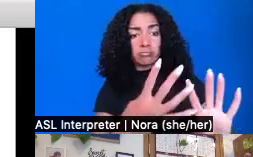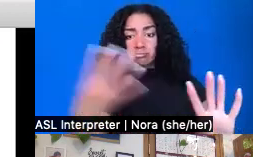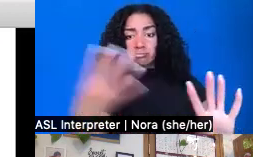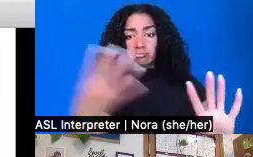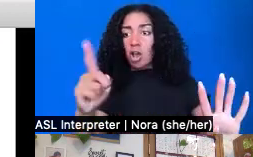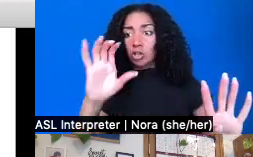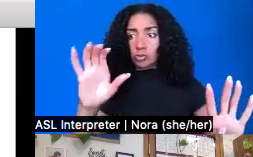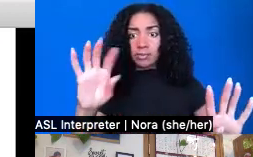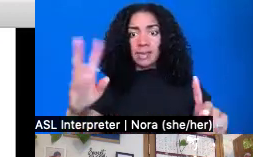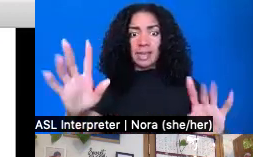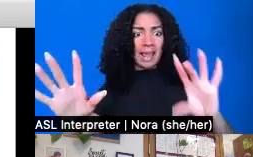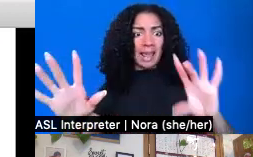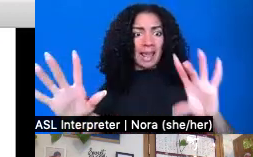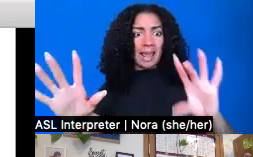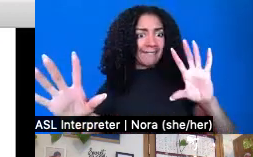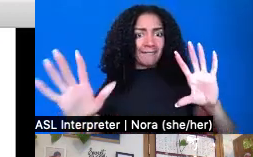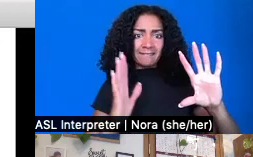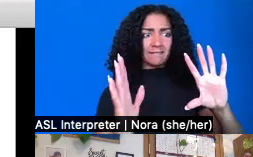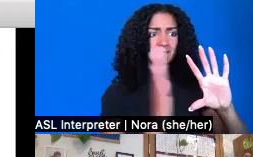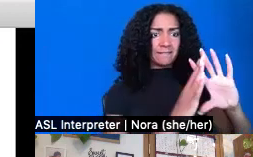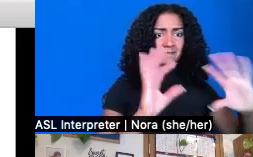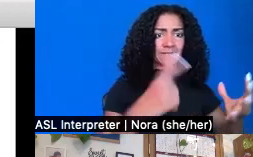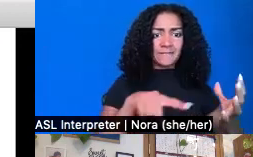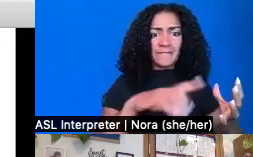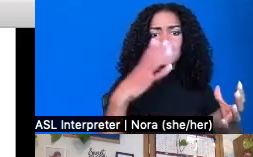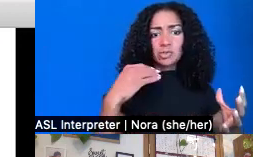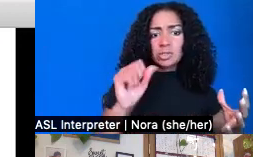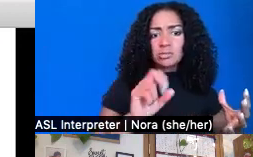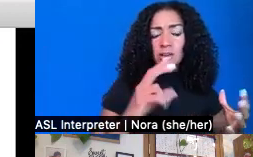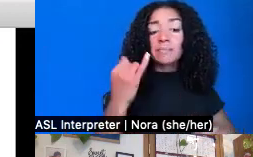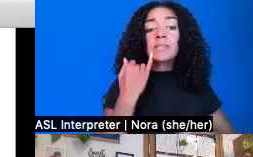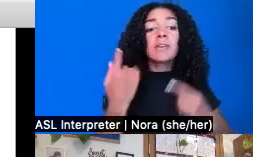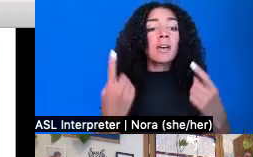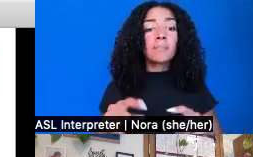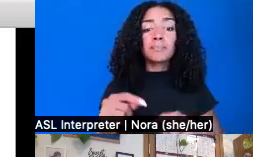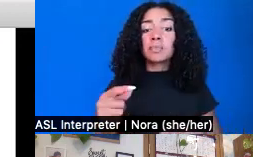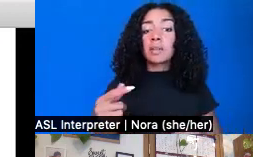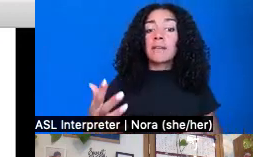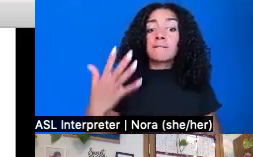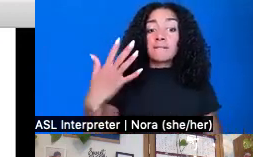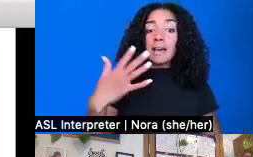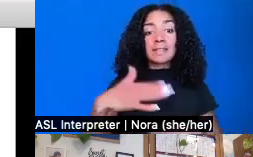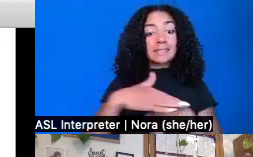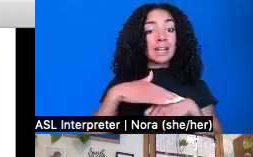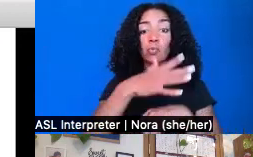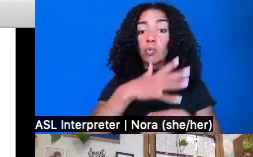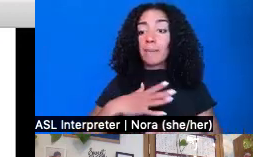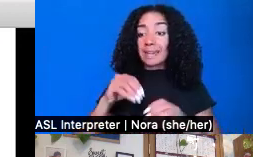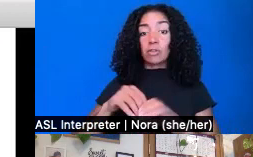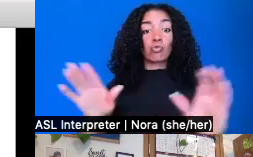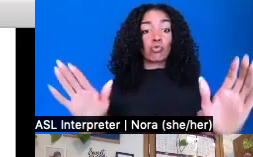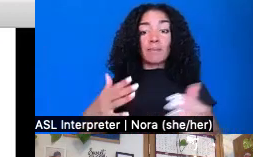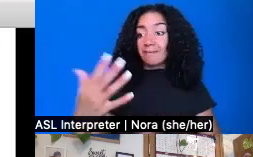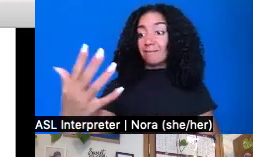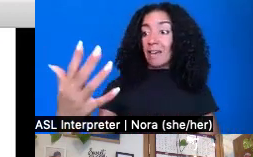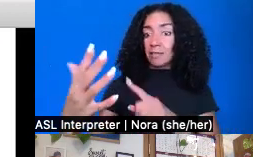Native men in a room, 4 out of 5 of them have been sexually assaulted. So, you